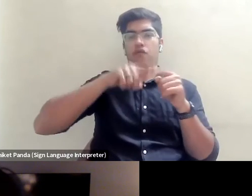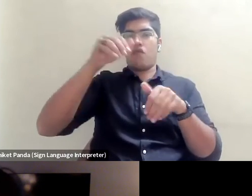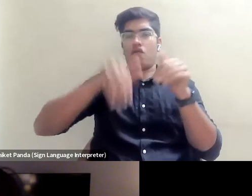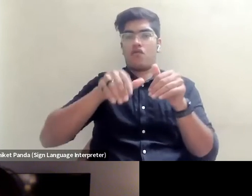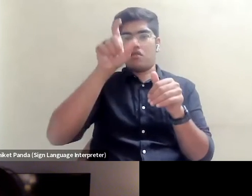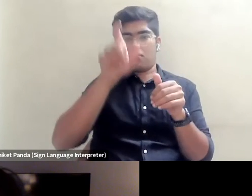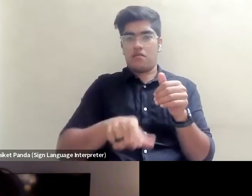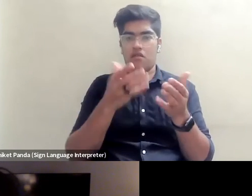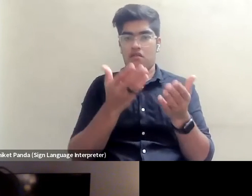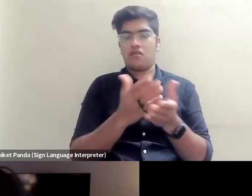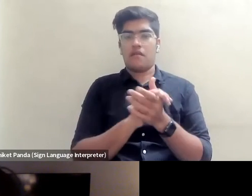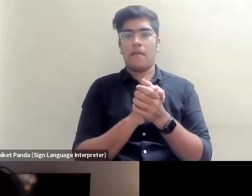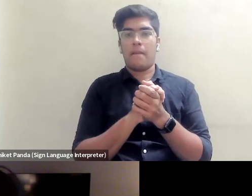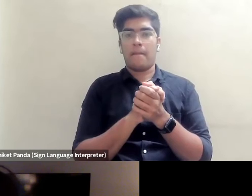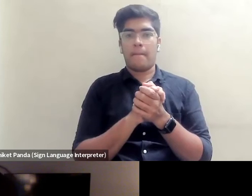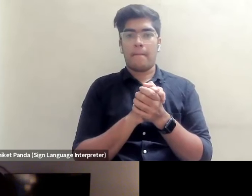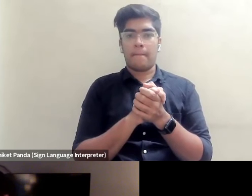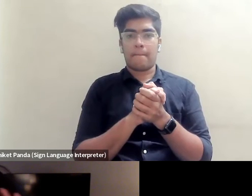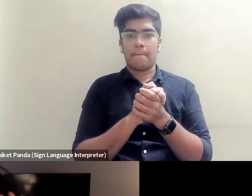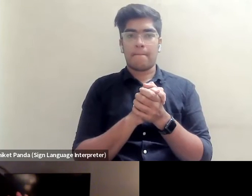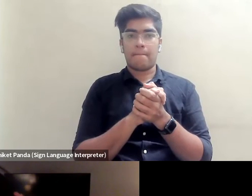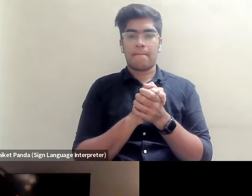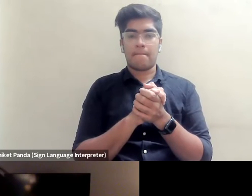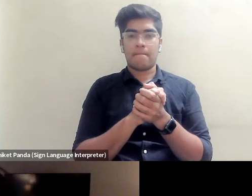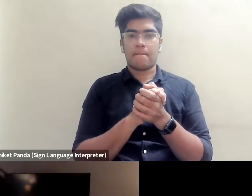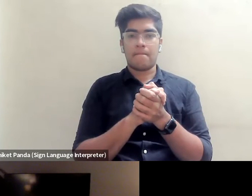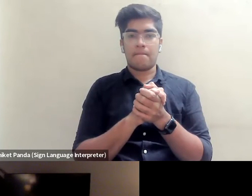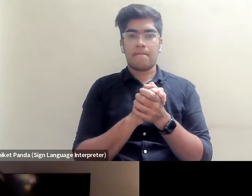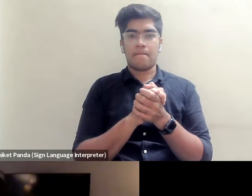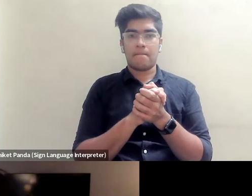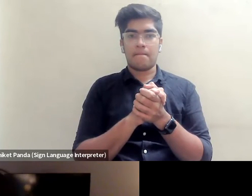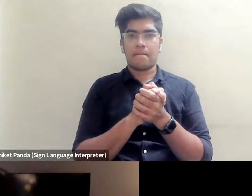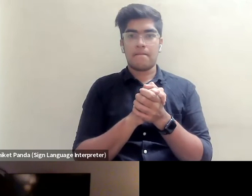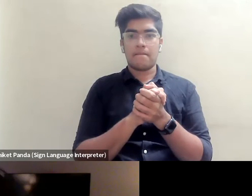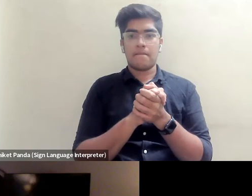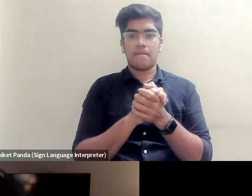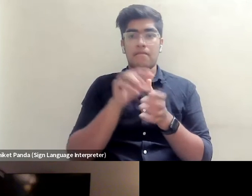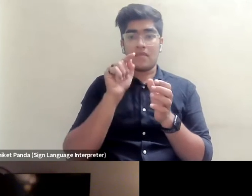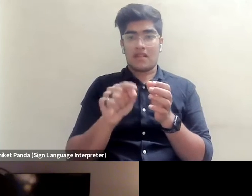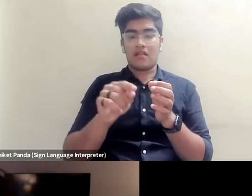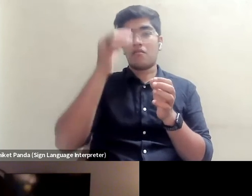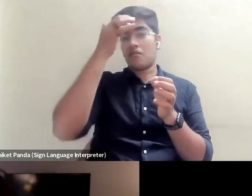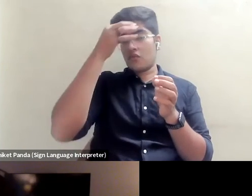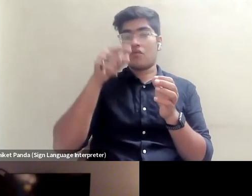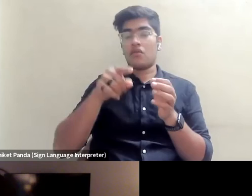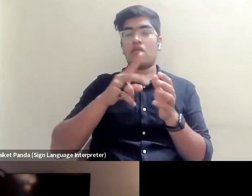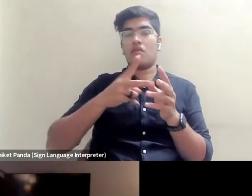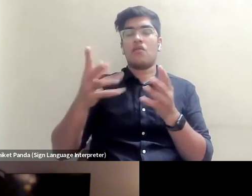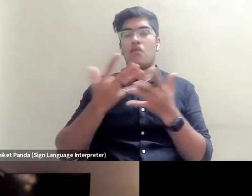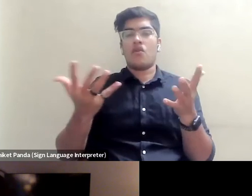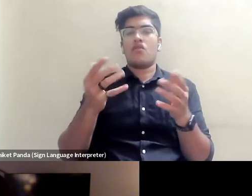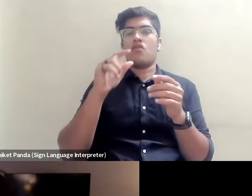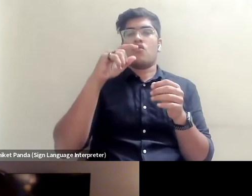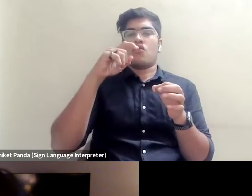present a very strong case before the Foreigners Tribunal. These tribunals are quasi-judicial bodies, and